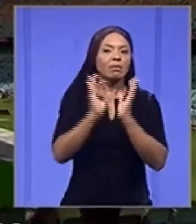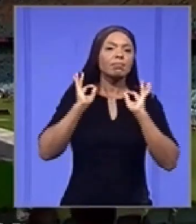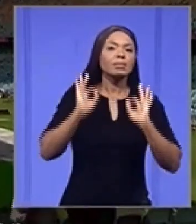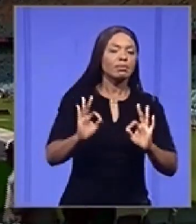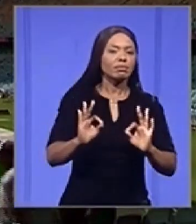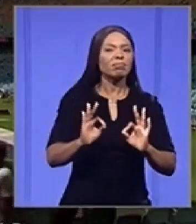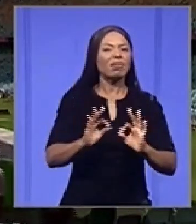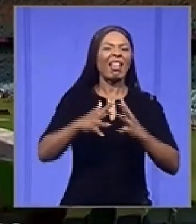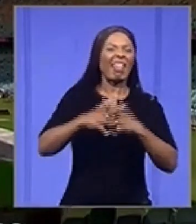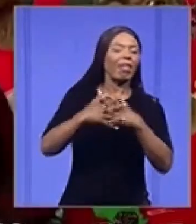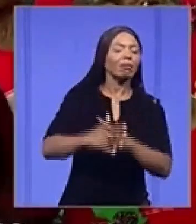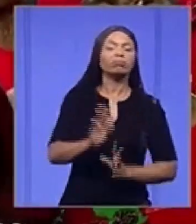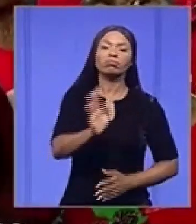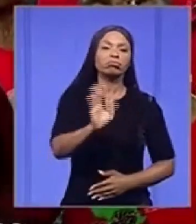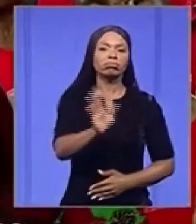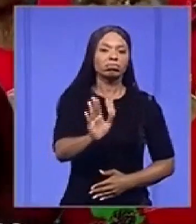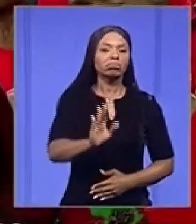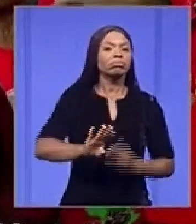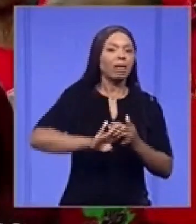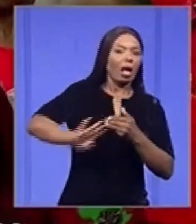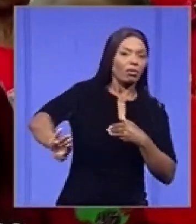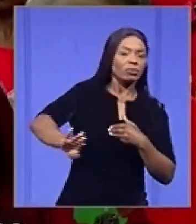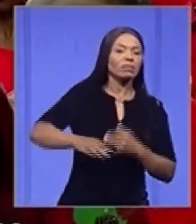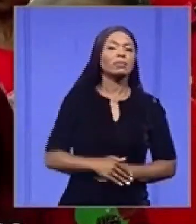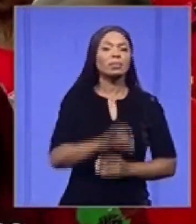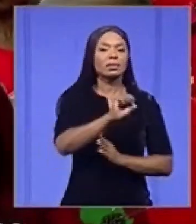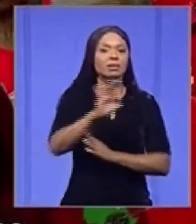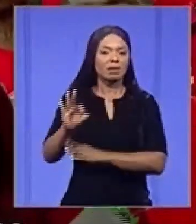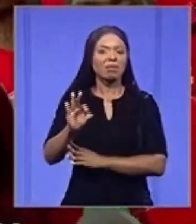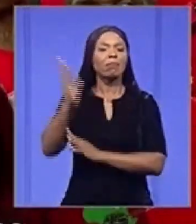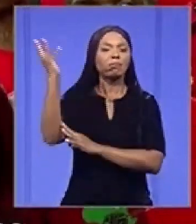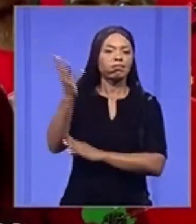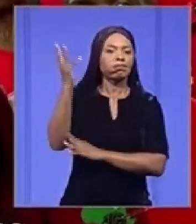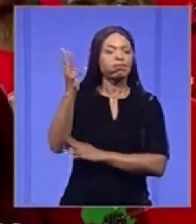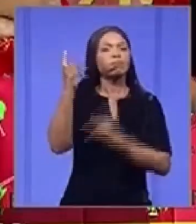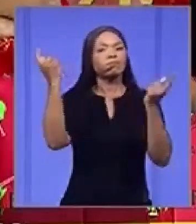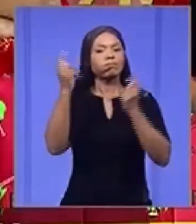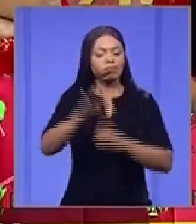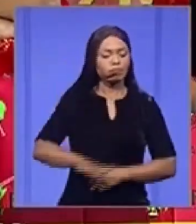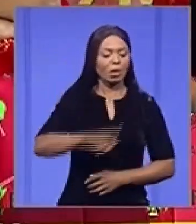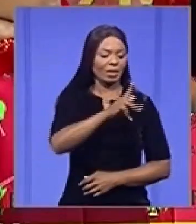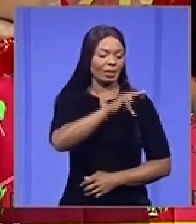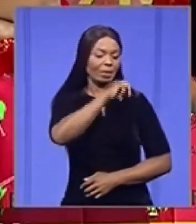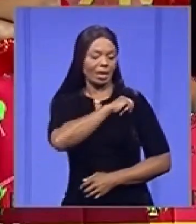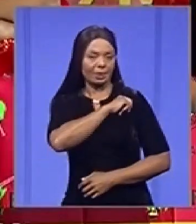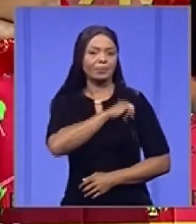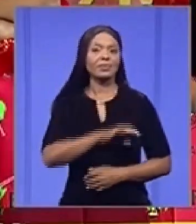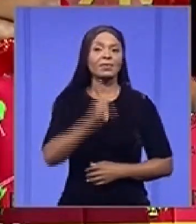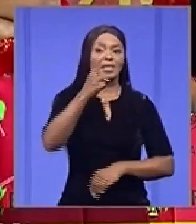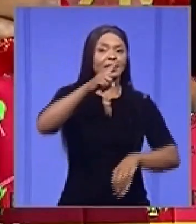dipe. EFF e tseela moletlo wa go thankgola tlankana ya yone ya maitlamo kwa KwaZulu-Natal le kgetlo la ntla fa esale e